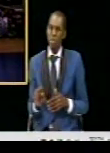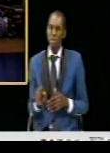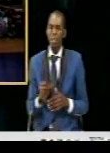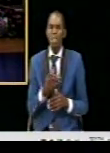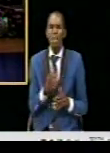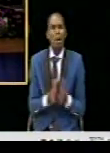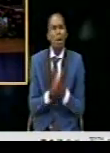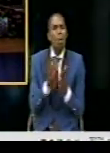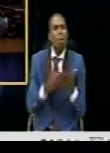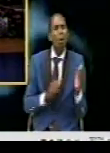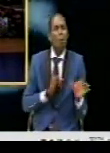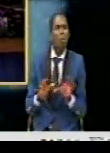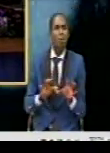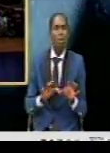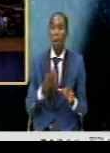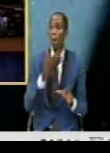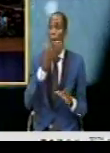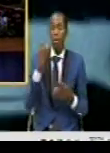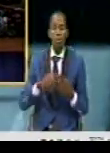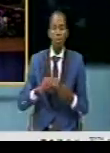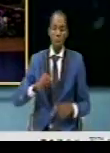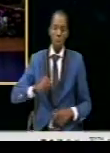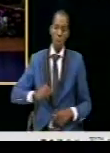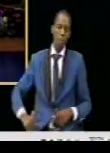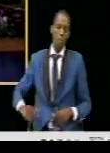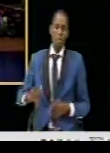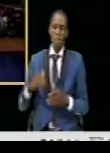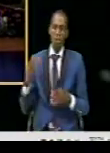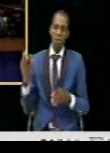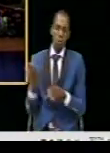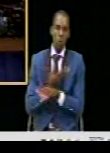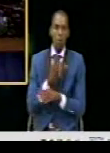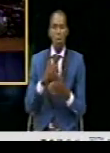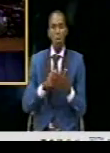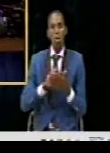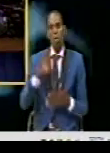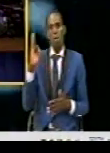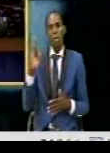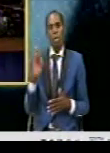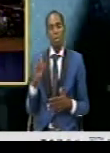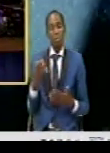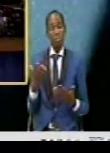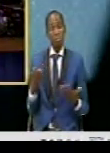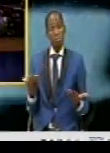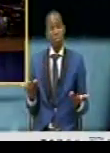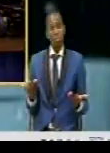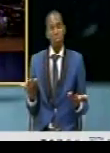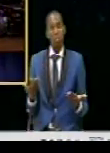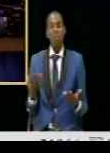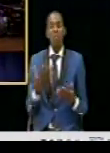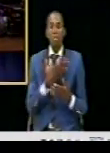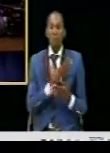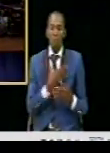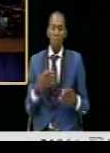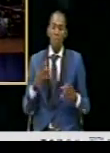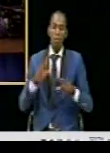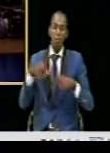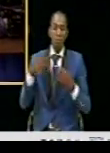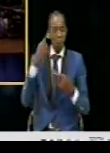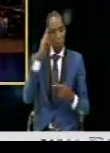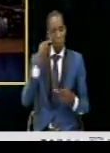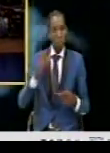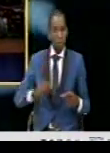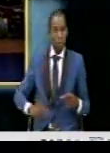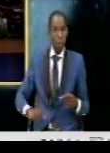it's a hernia. I asked him, what can I do? He said, there's nothing I can do just to operate the hernia. Praise